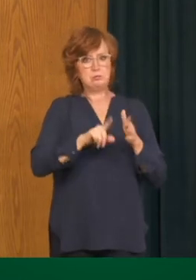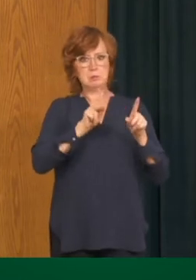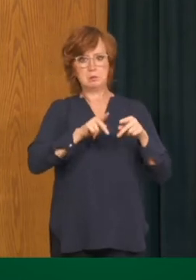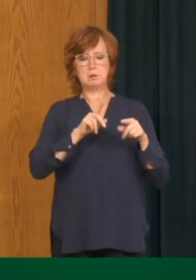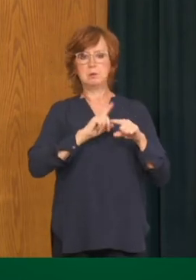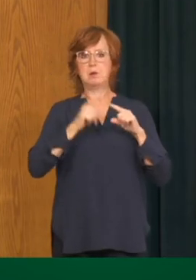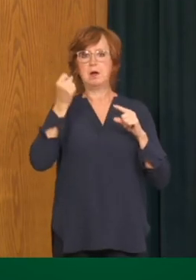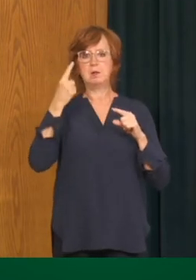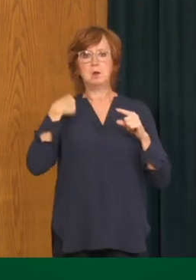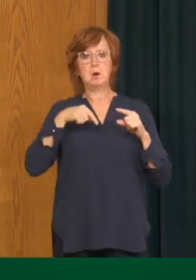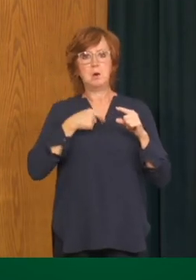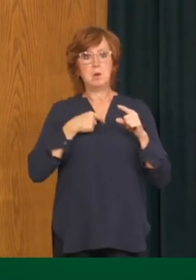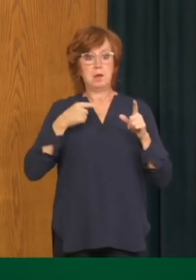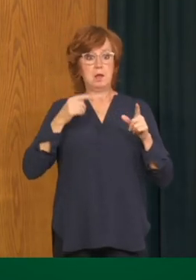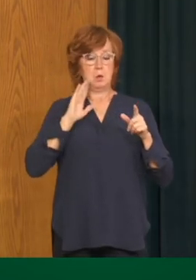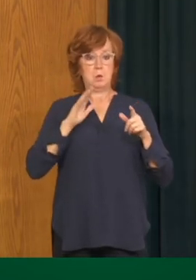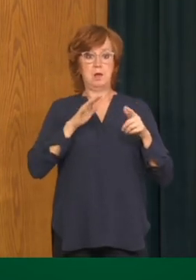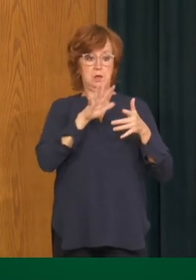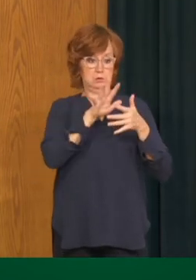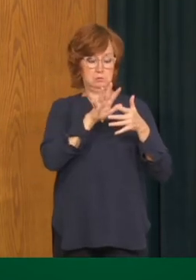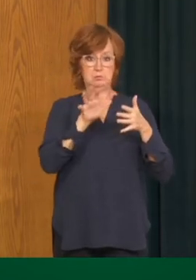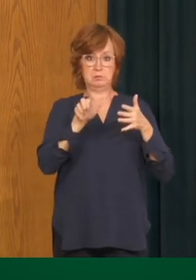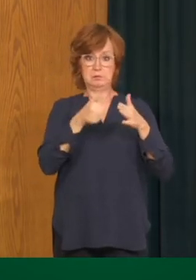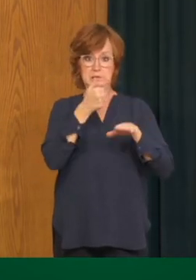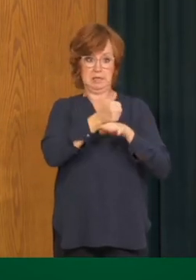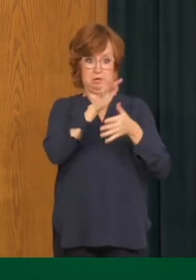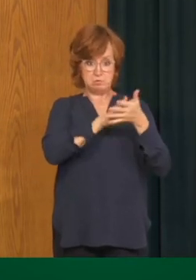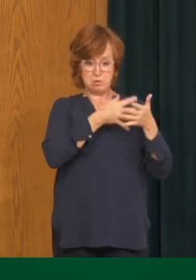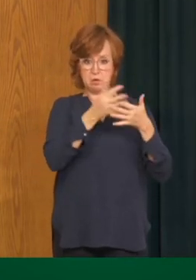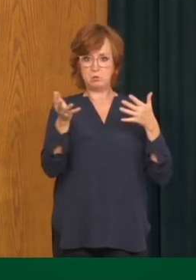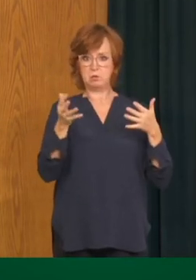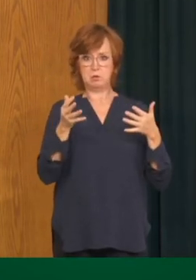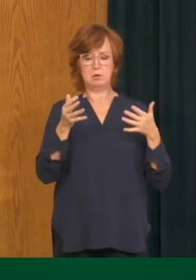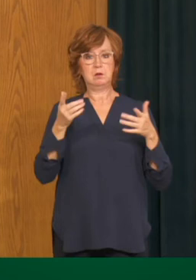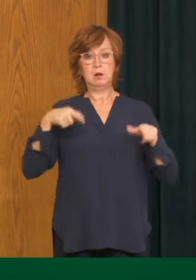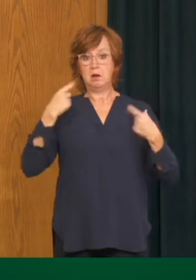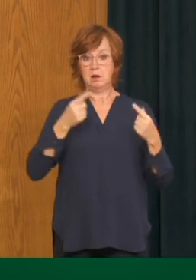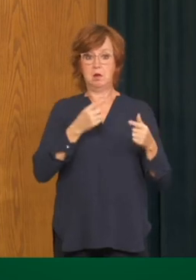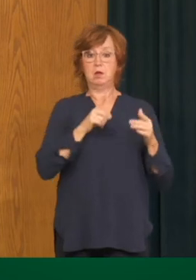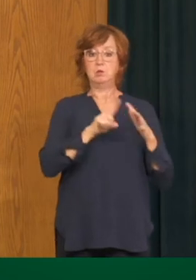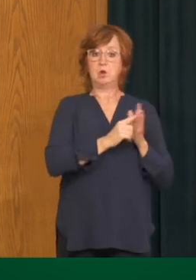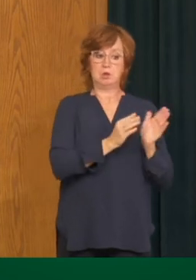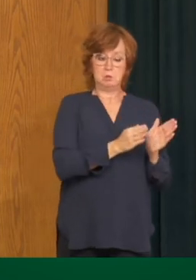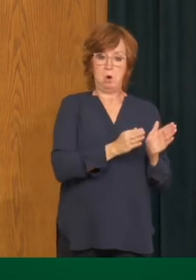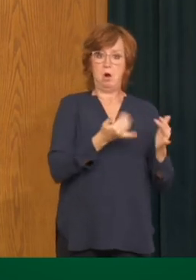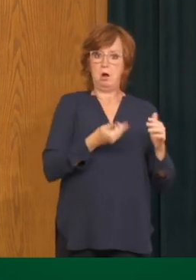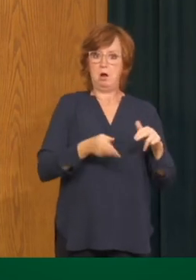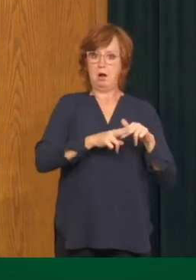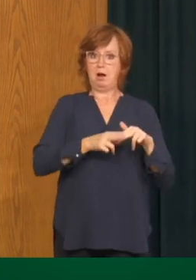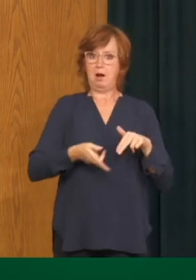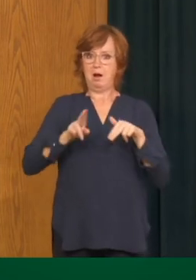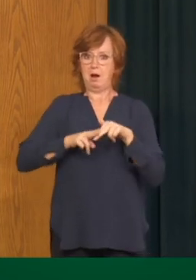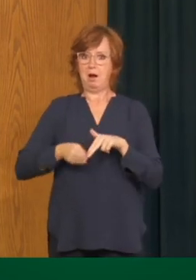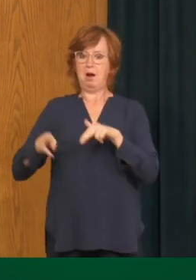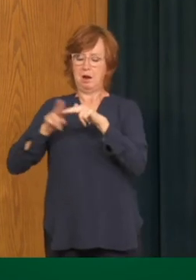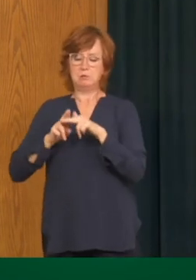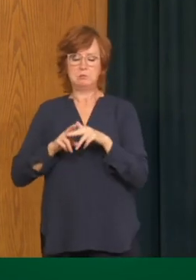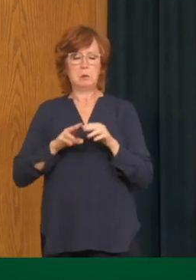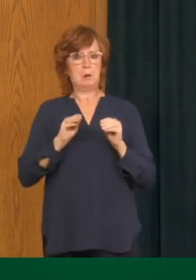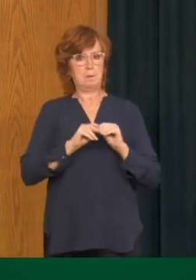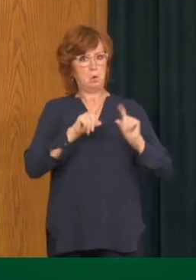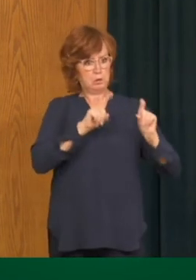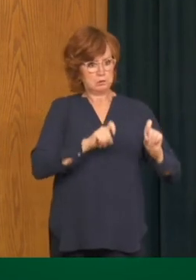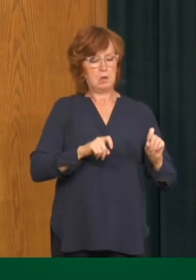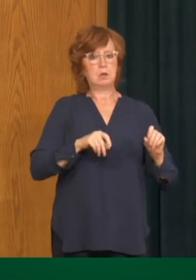have increased our testing capacity. We have opened up testing to anyone who wanted to test. We have increased increasing our